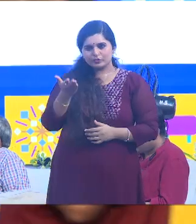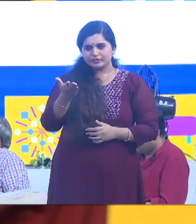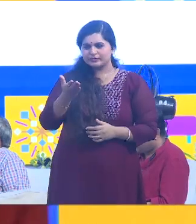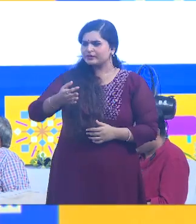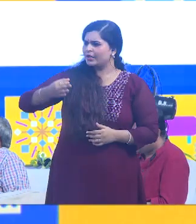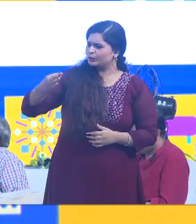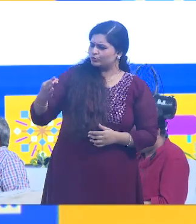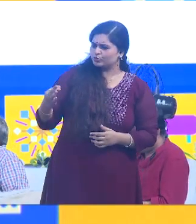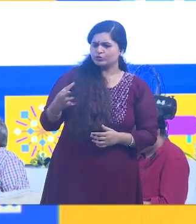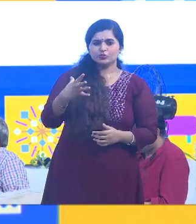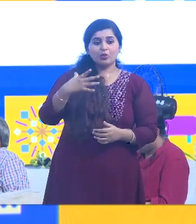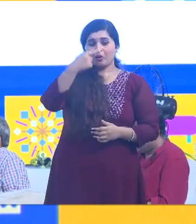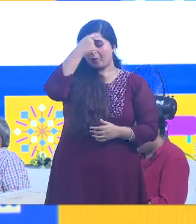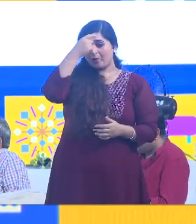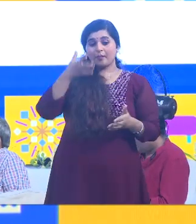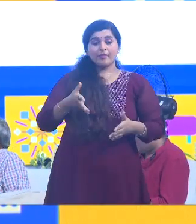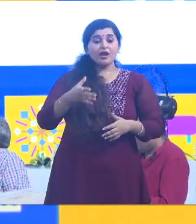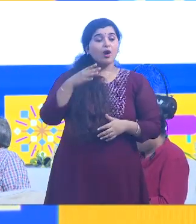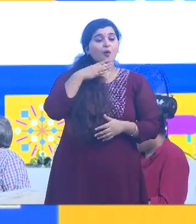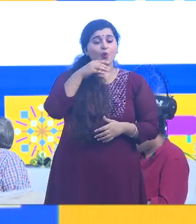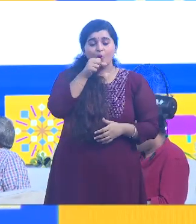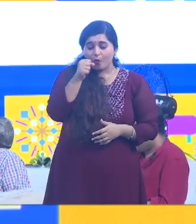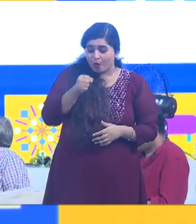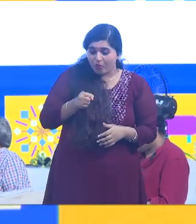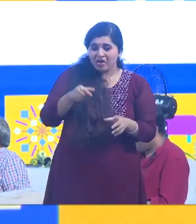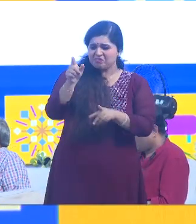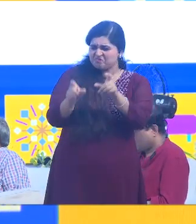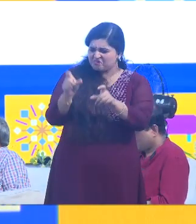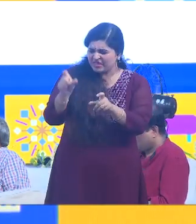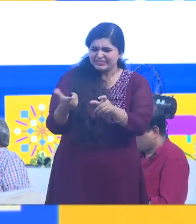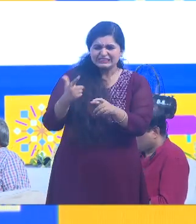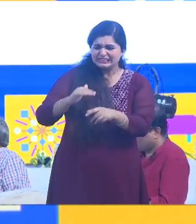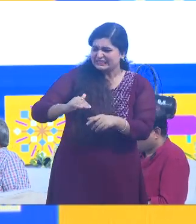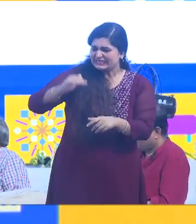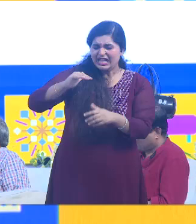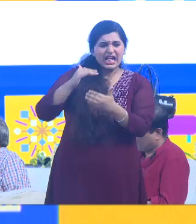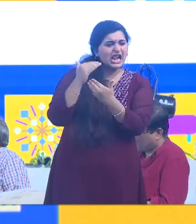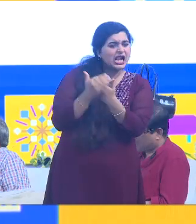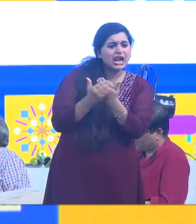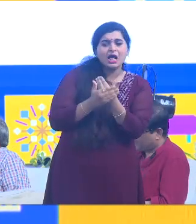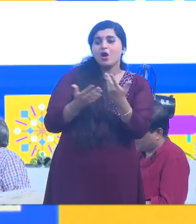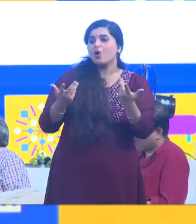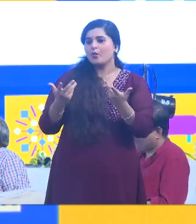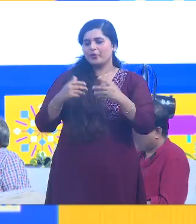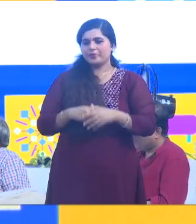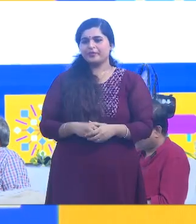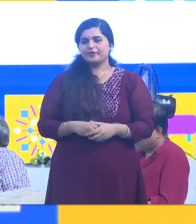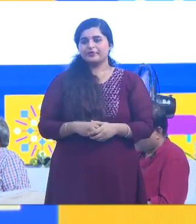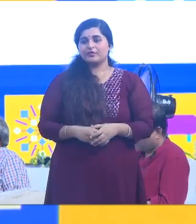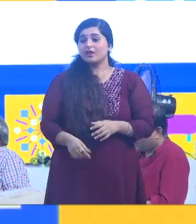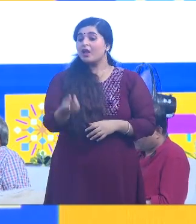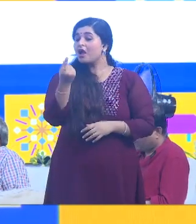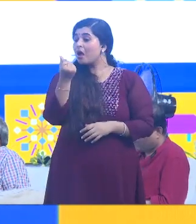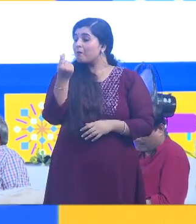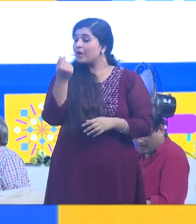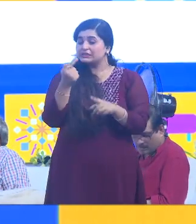the challenge that's posed by the elderly population and how to take care of them, out-of-pocket expenses which are some of the